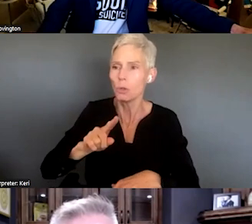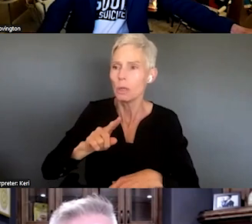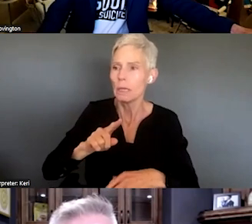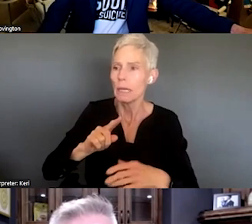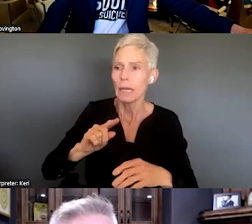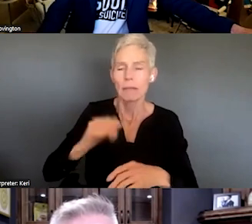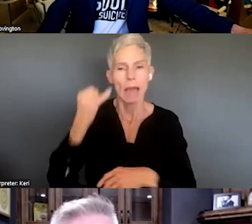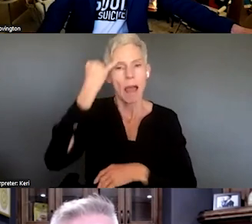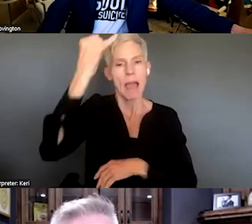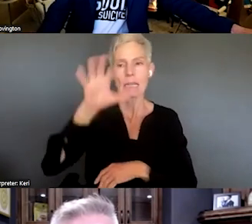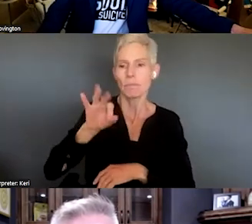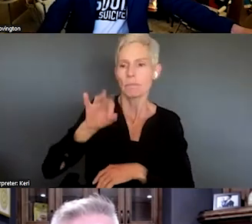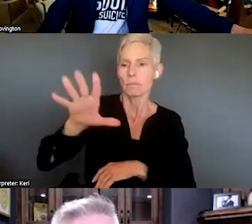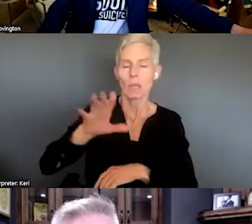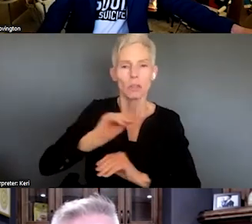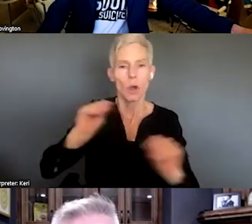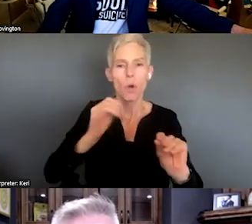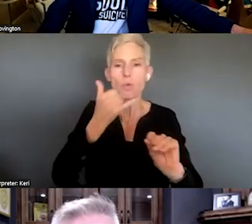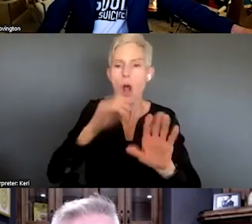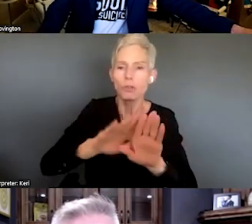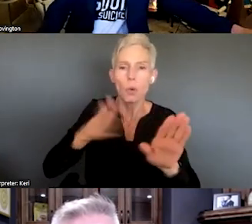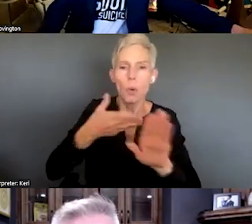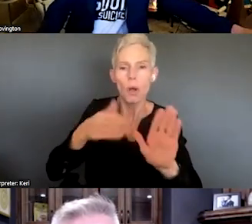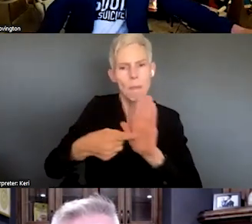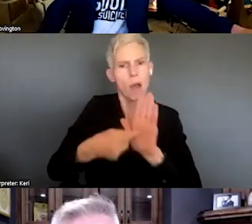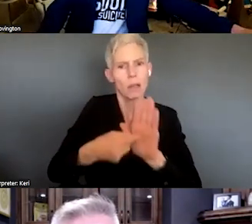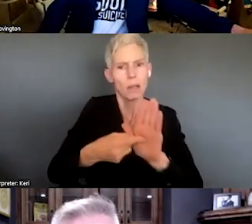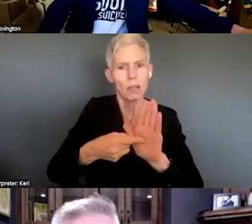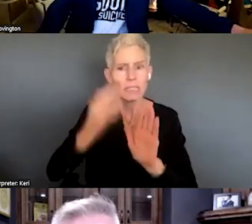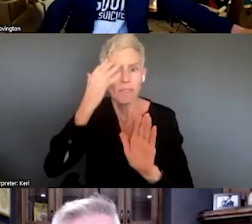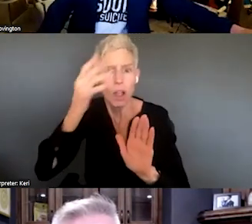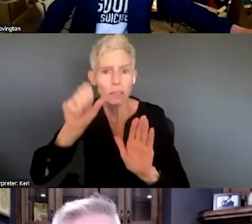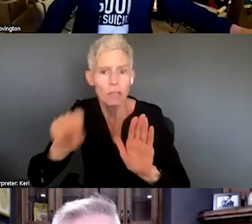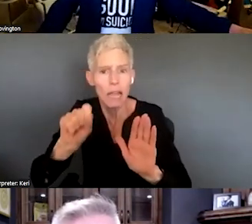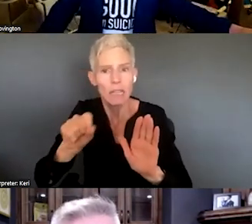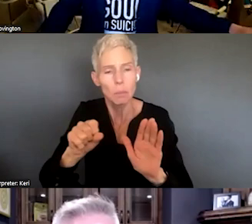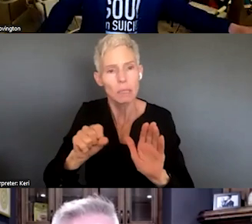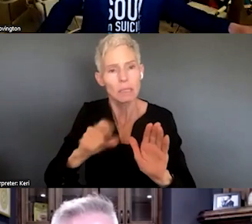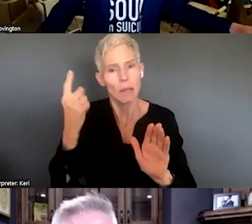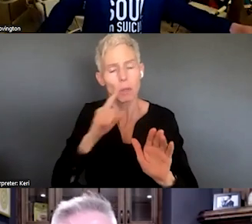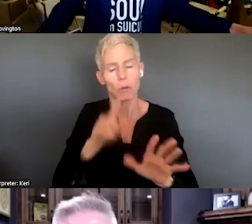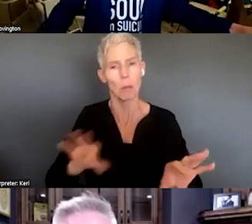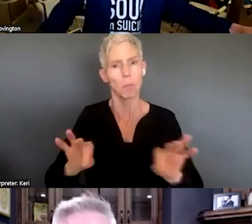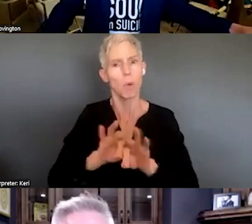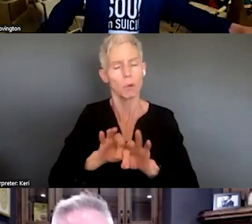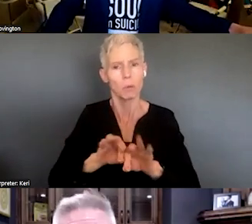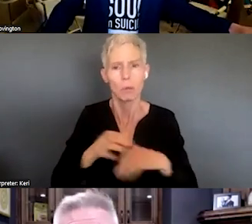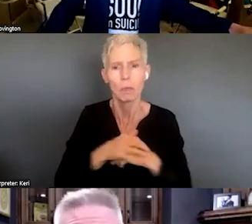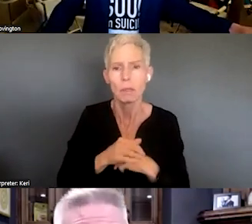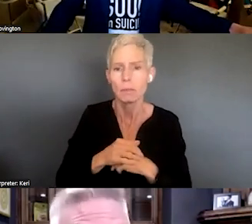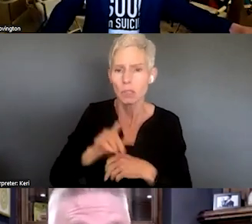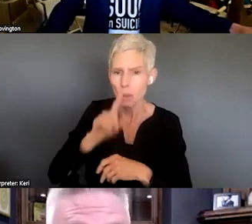just a philosophy, but something that has teeth. Talk about that, Chris.